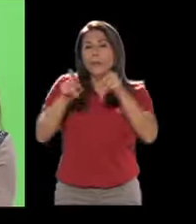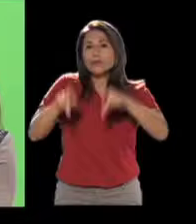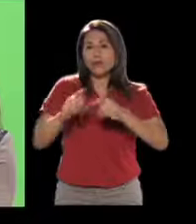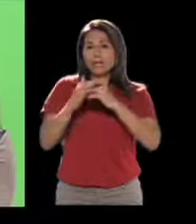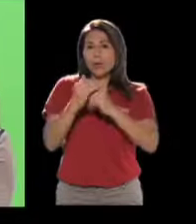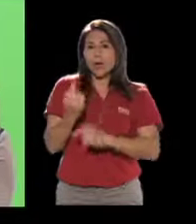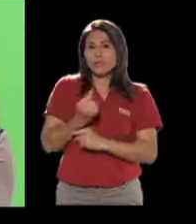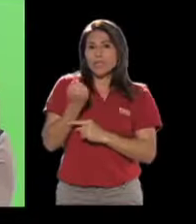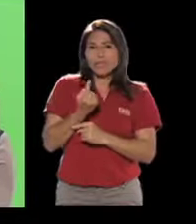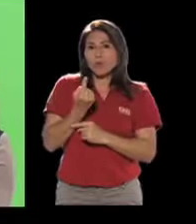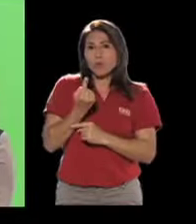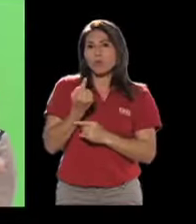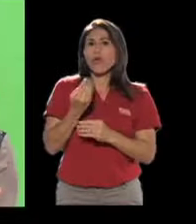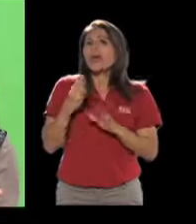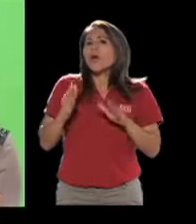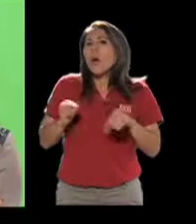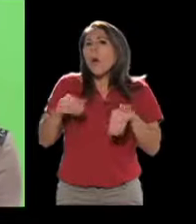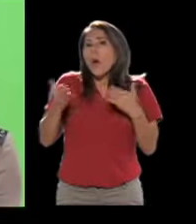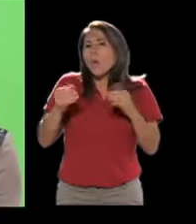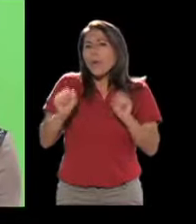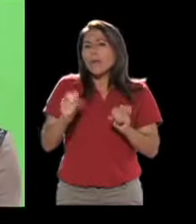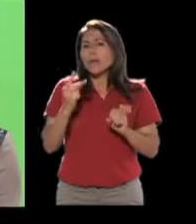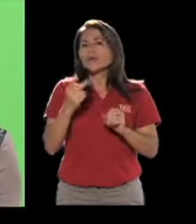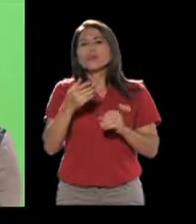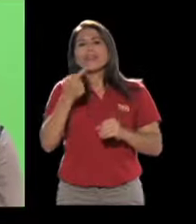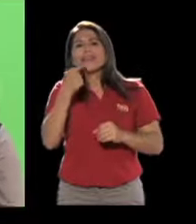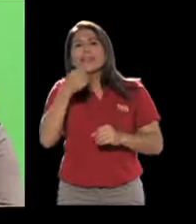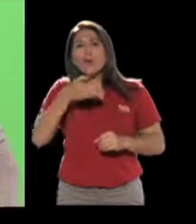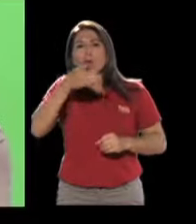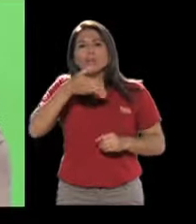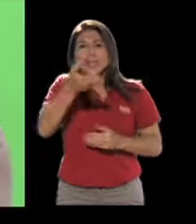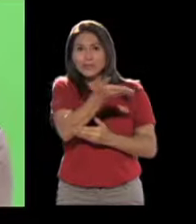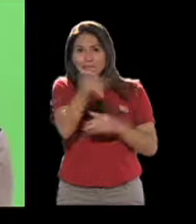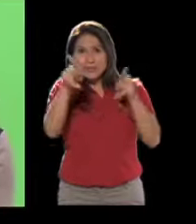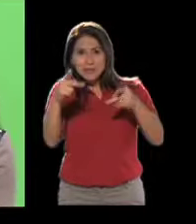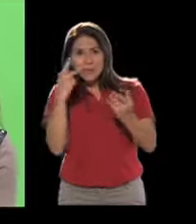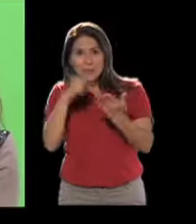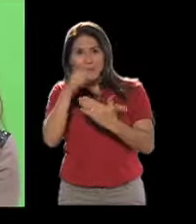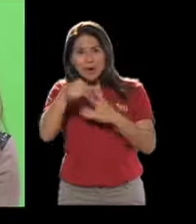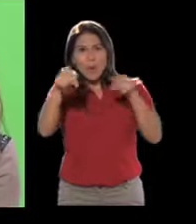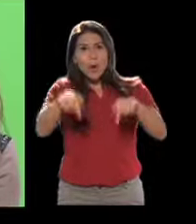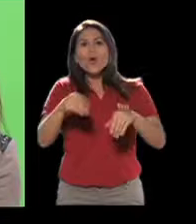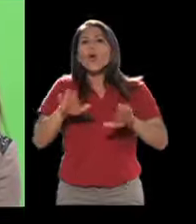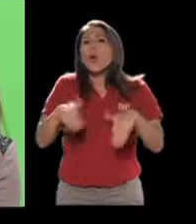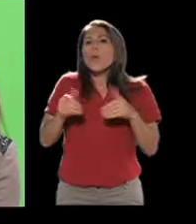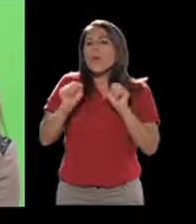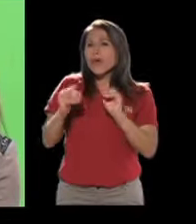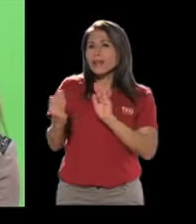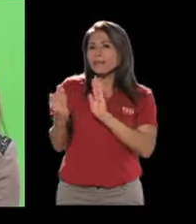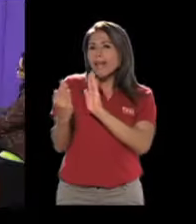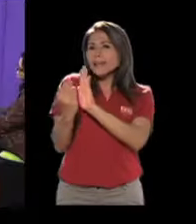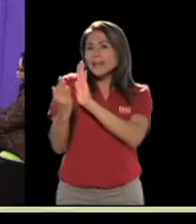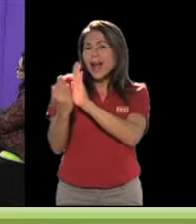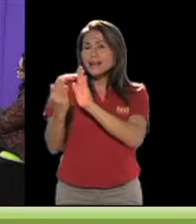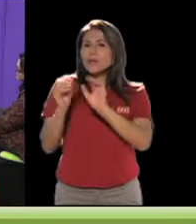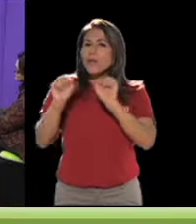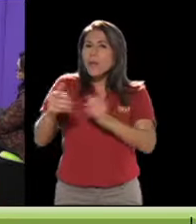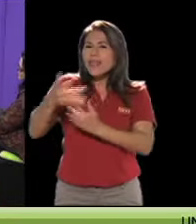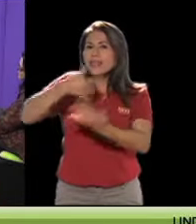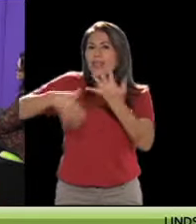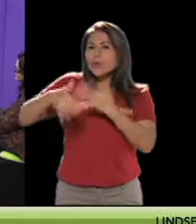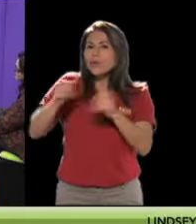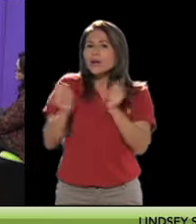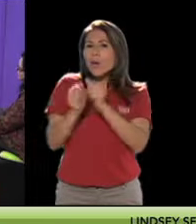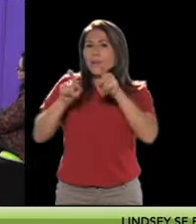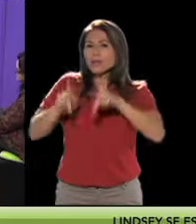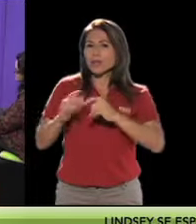¿cómo podríamos darle consejos a esas personas que nos están viendo hoy de cómo acercarse e interactuar con personas con autismo? How should we